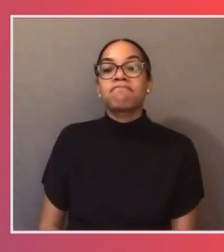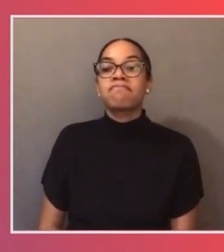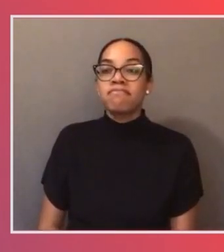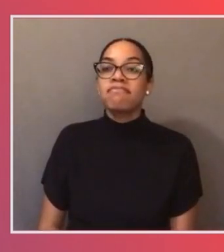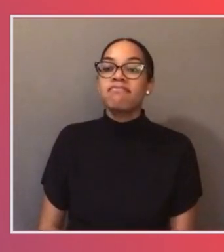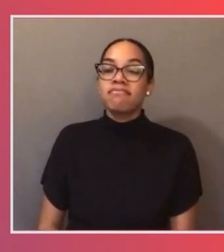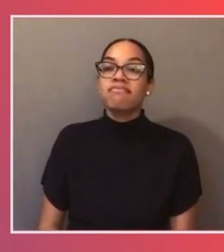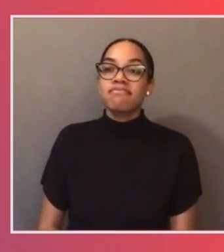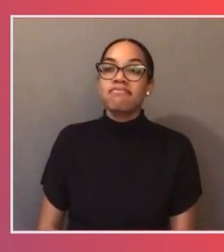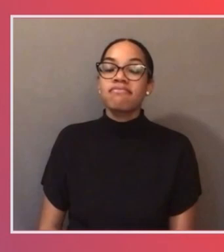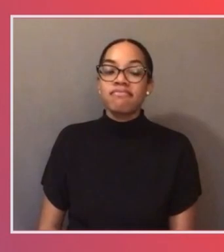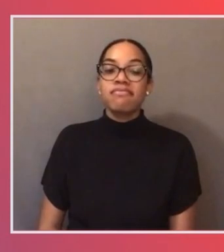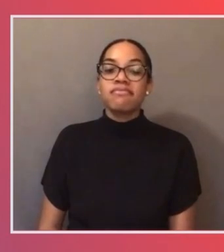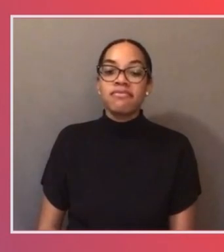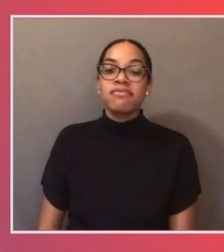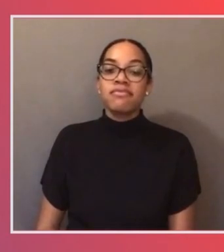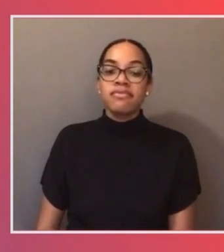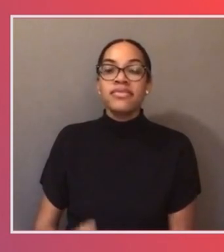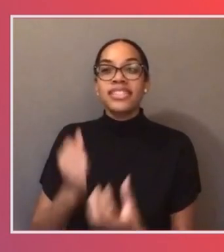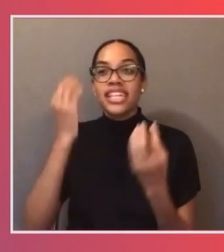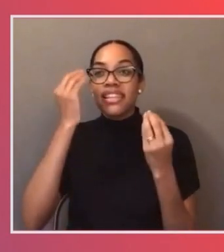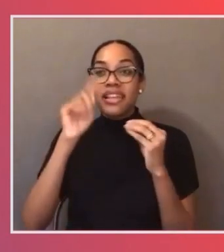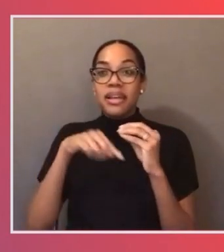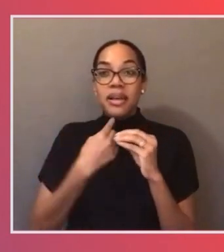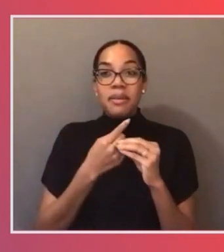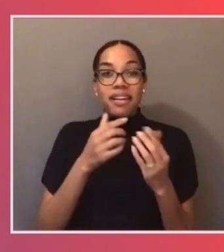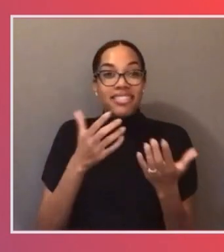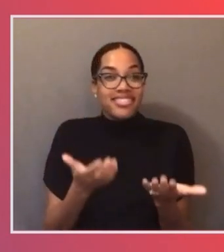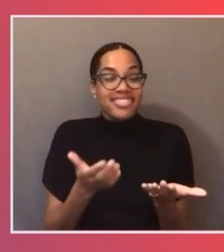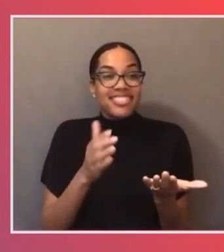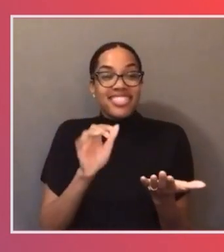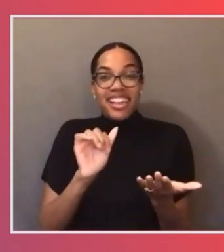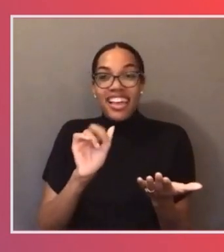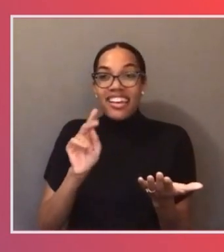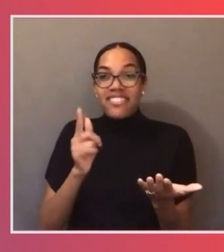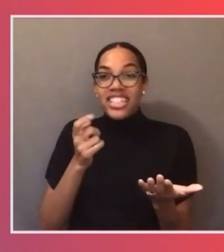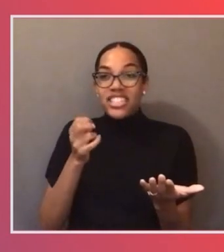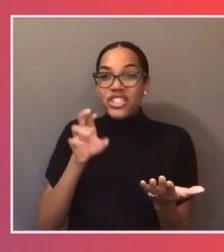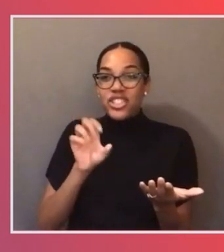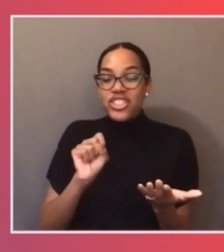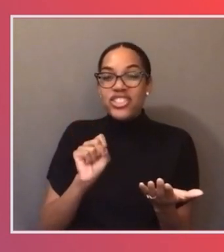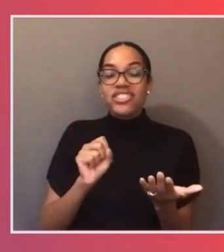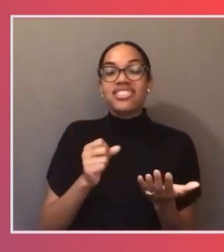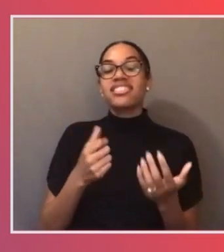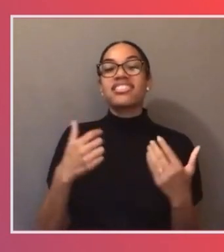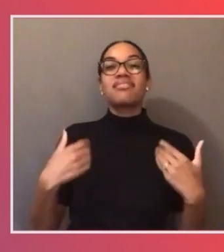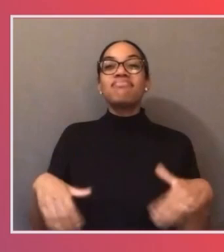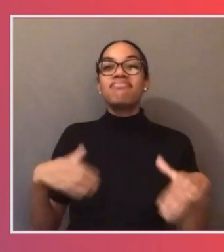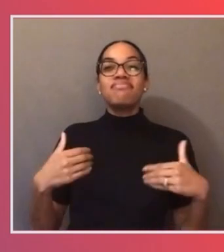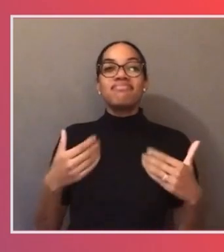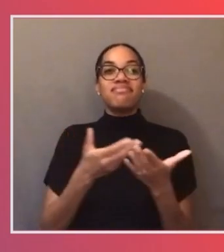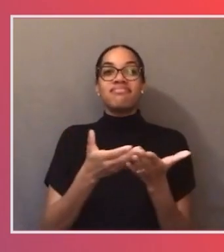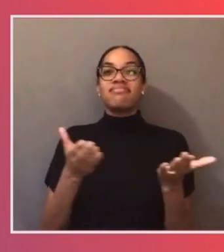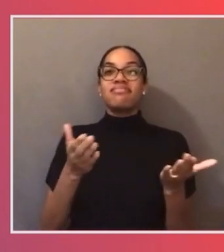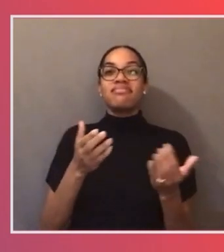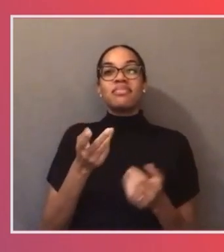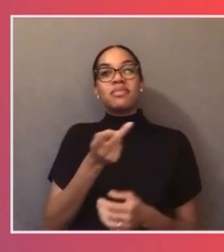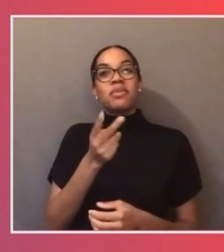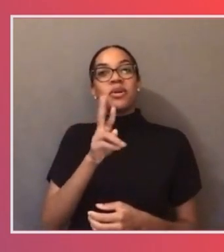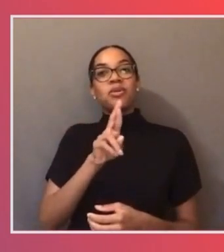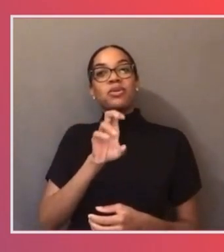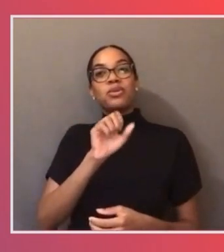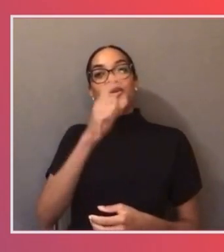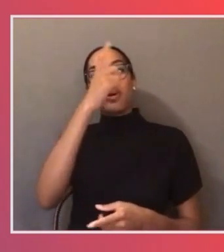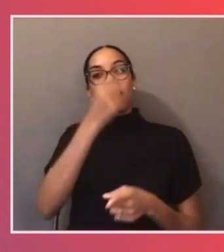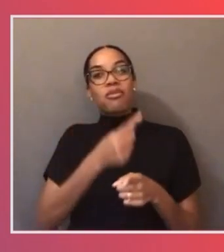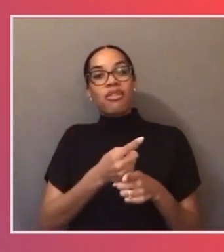Avengers and the films that you, the Russo brothers, and all of you as artists have created. I